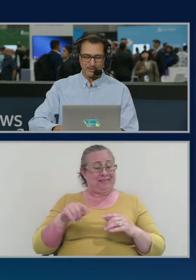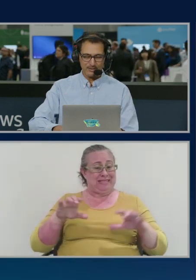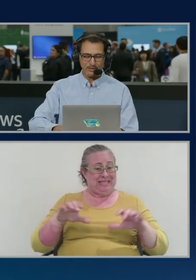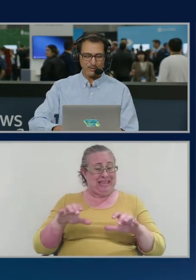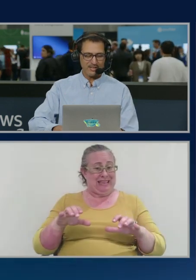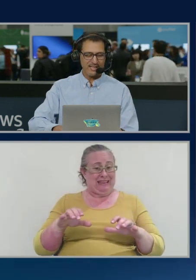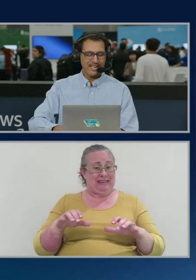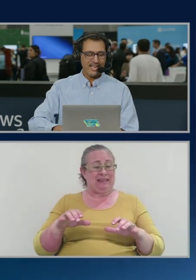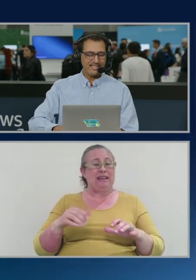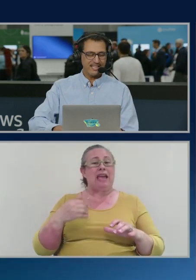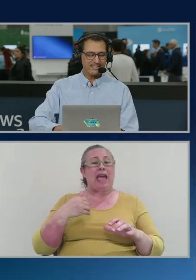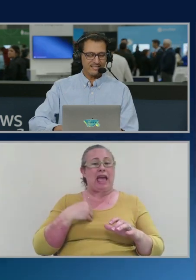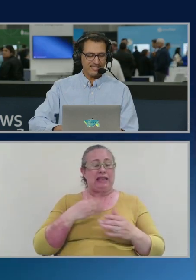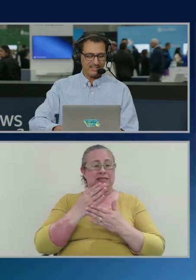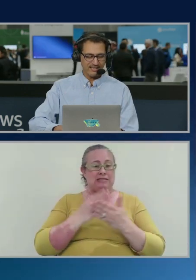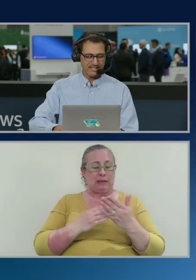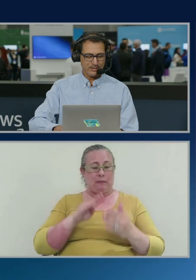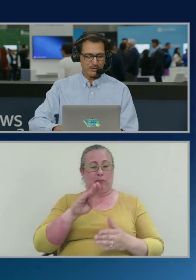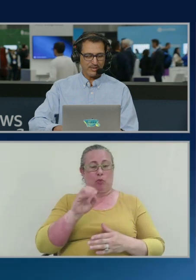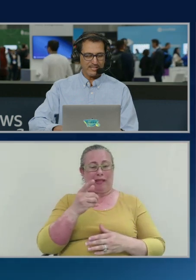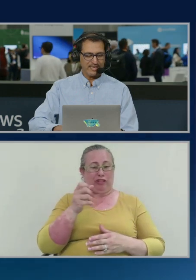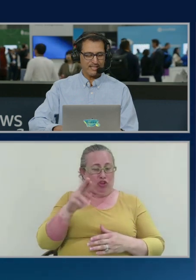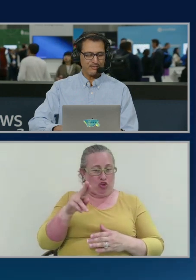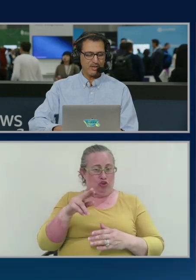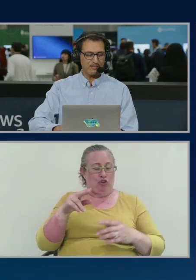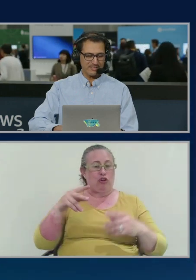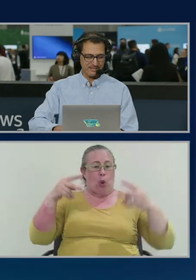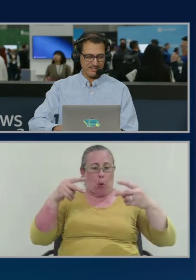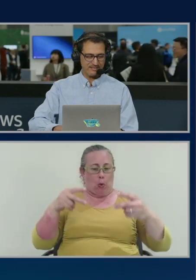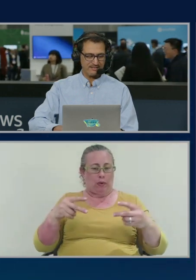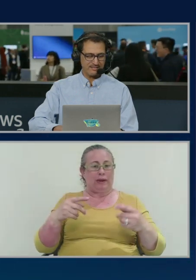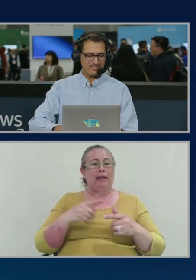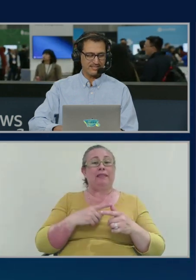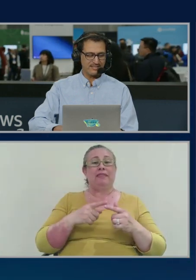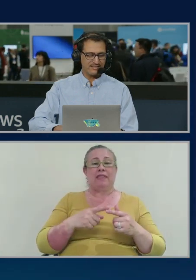boilerplate code, and then it said, let's go read data from